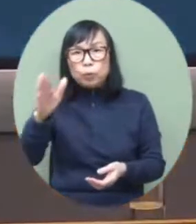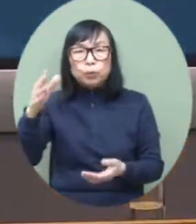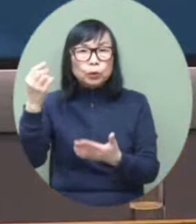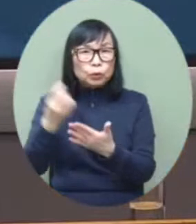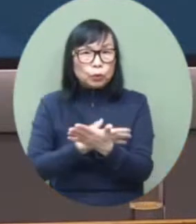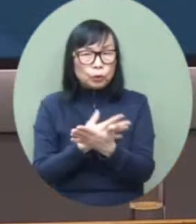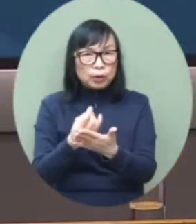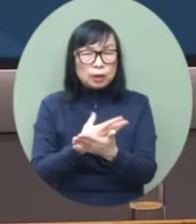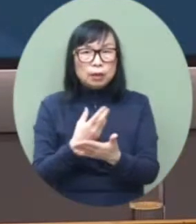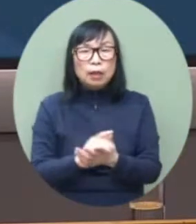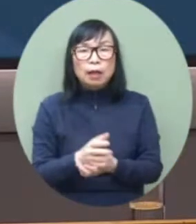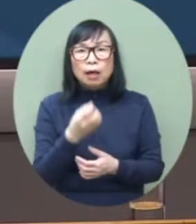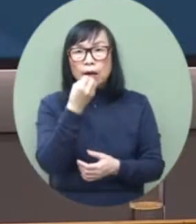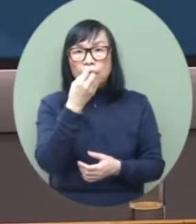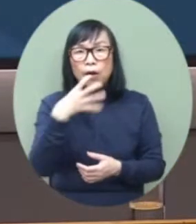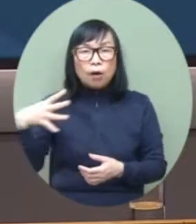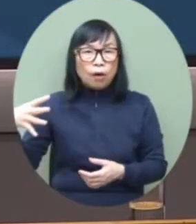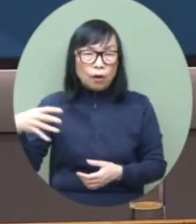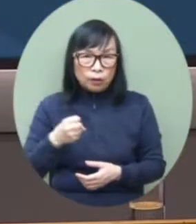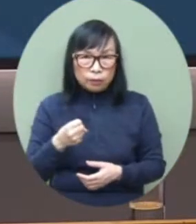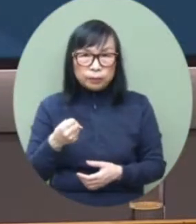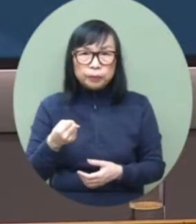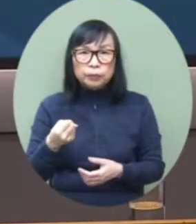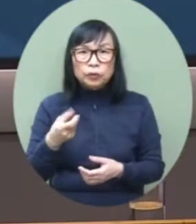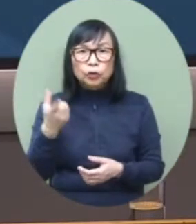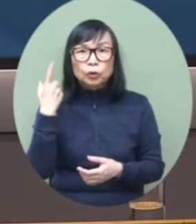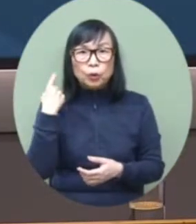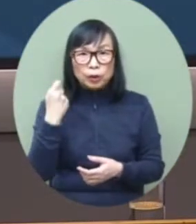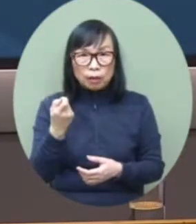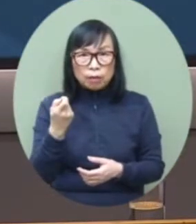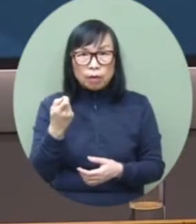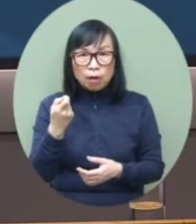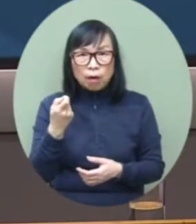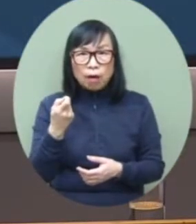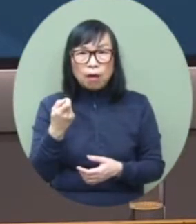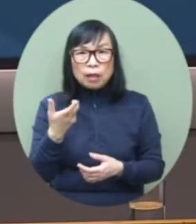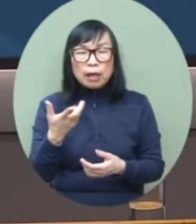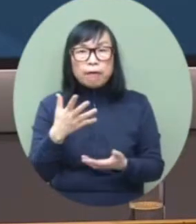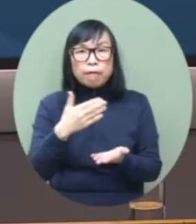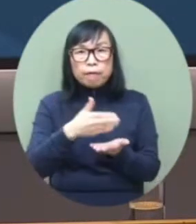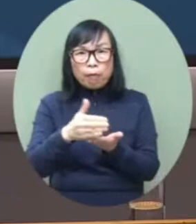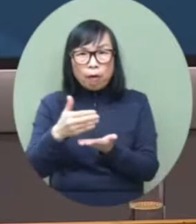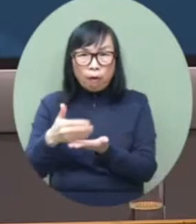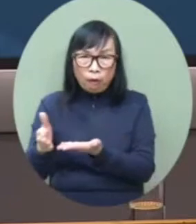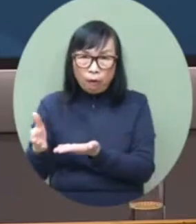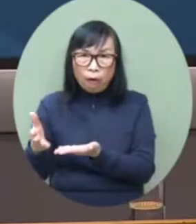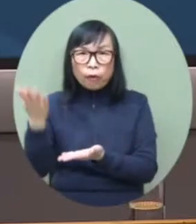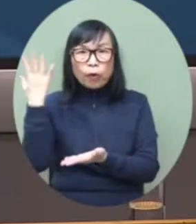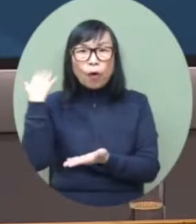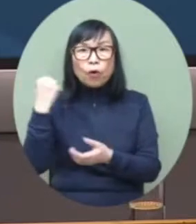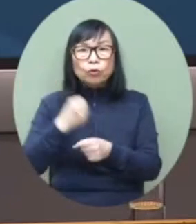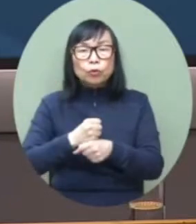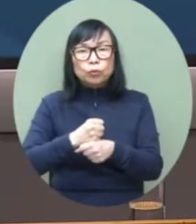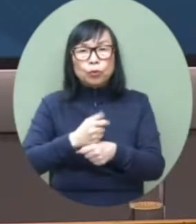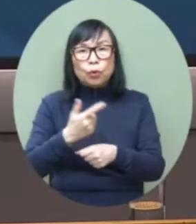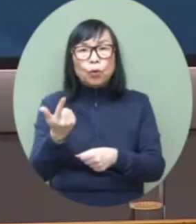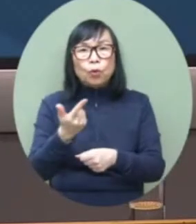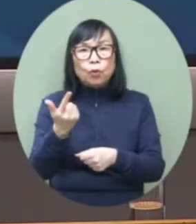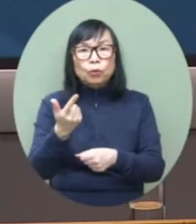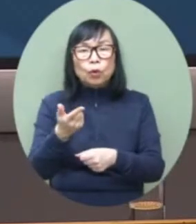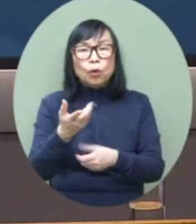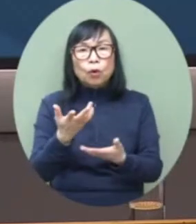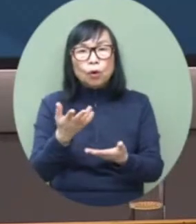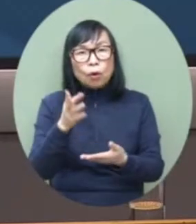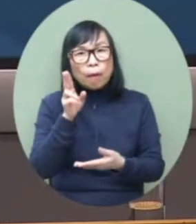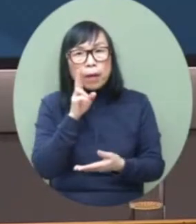has adopted different measures. The CE recently also shared